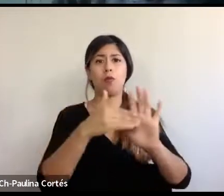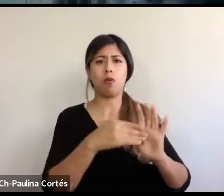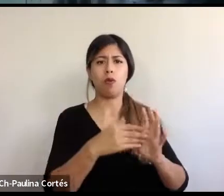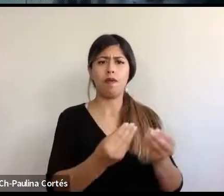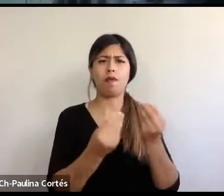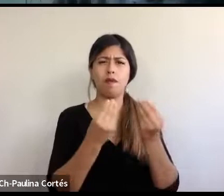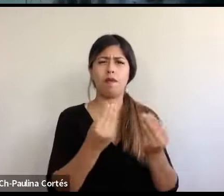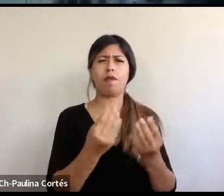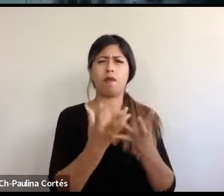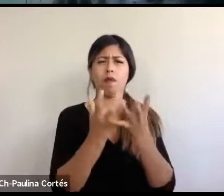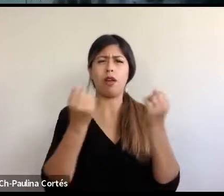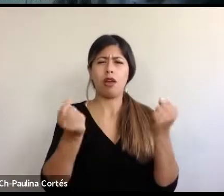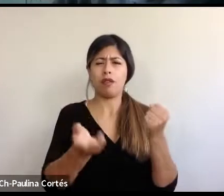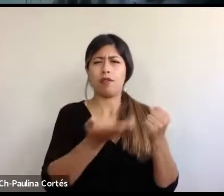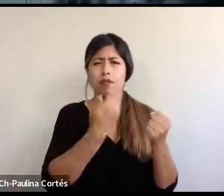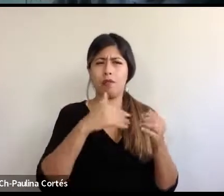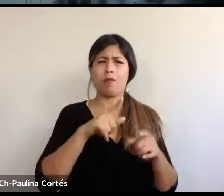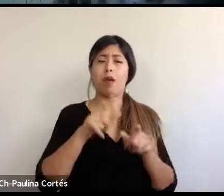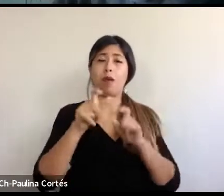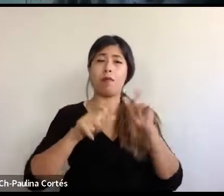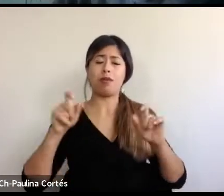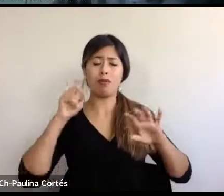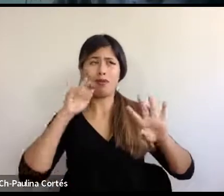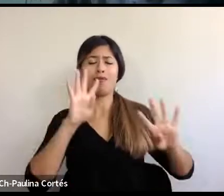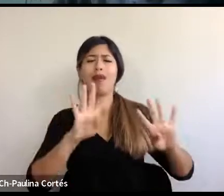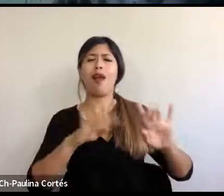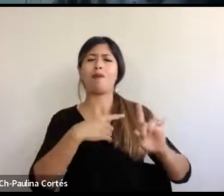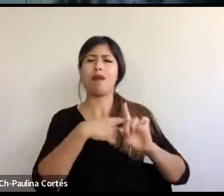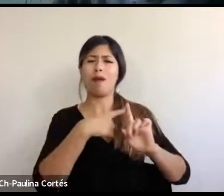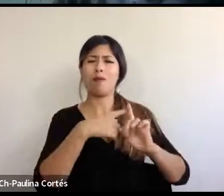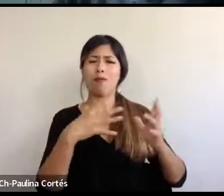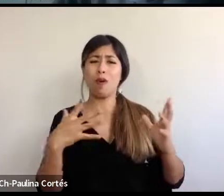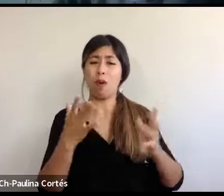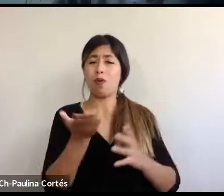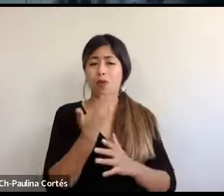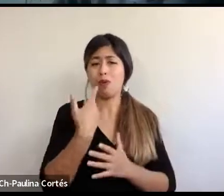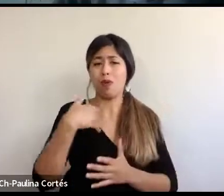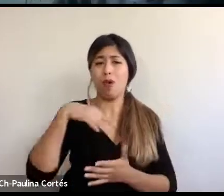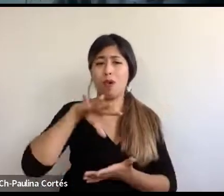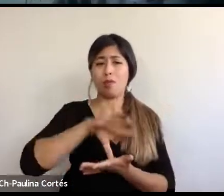popular even amongst the regions. So it's some kind of our